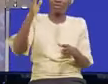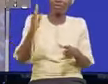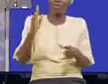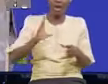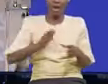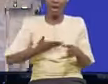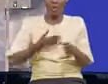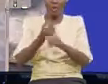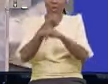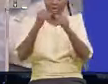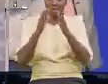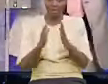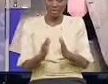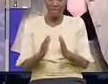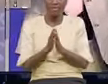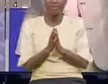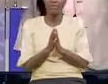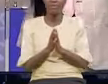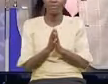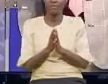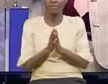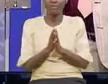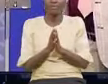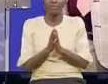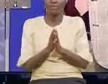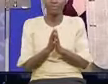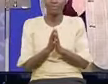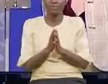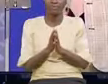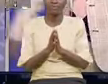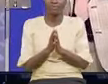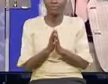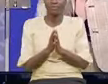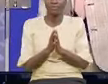Ela bena esi anyo eye oje mau mi akola ngu